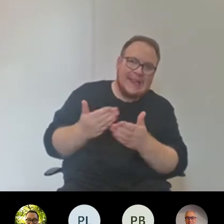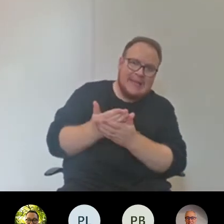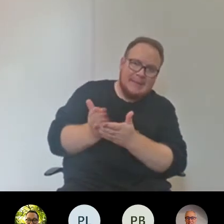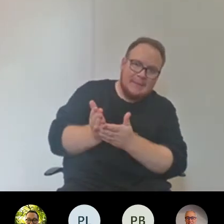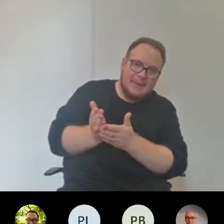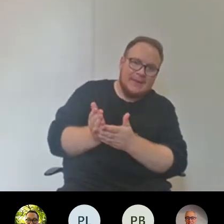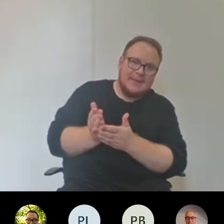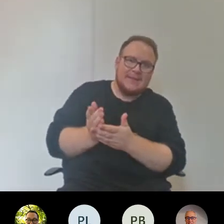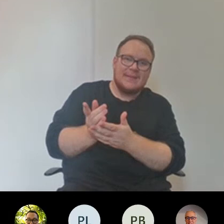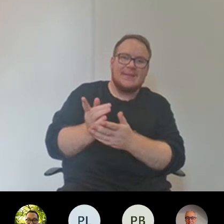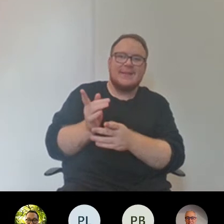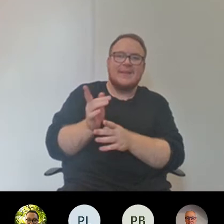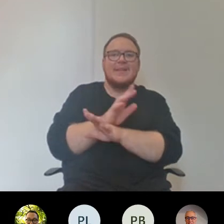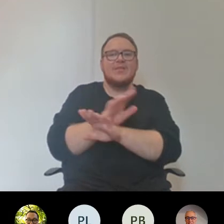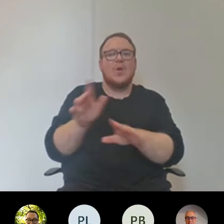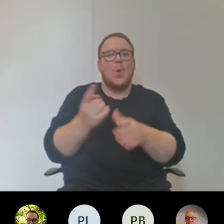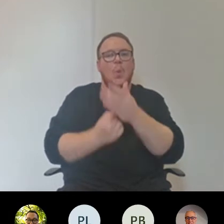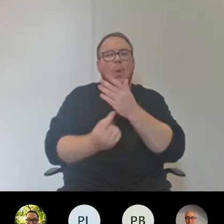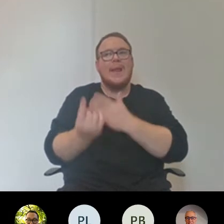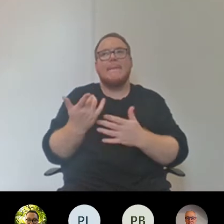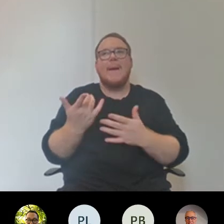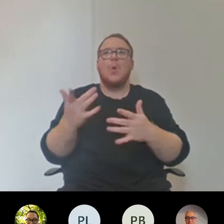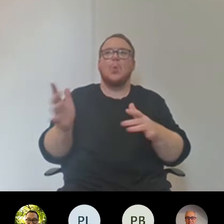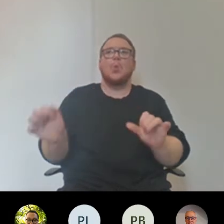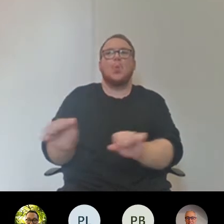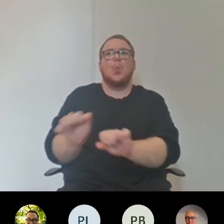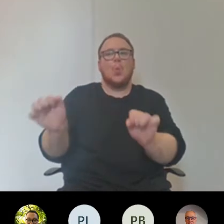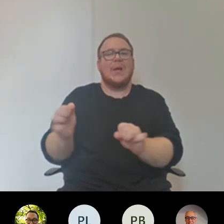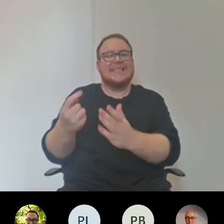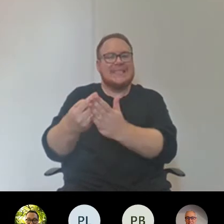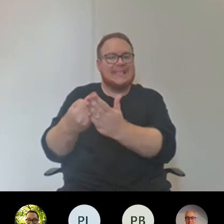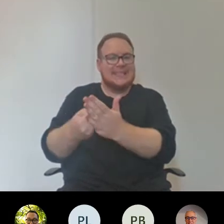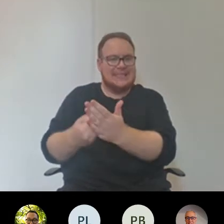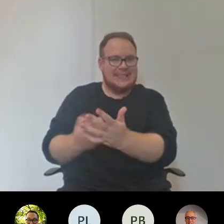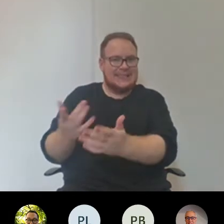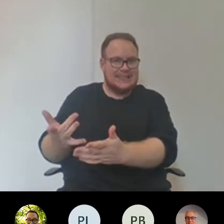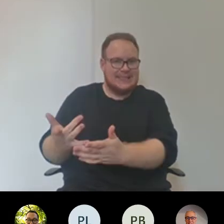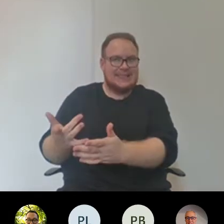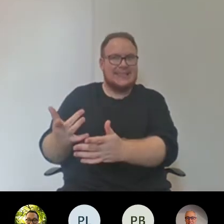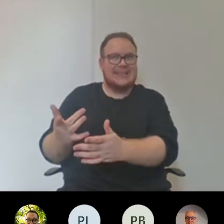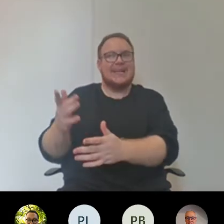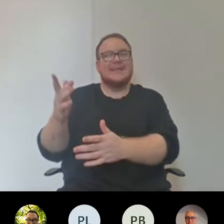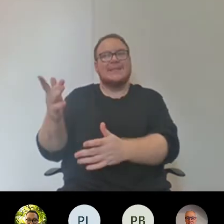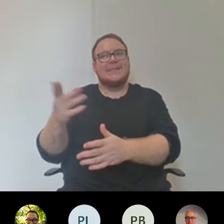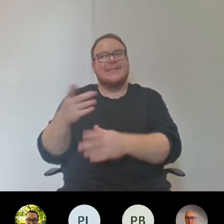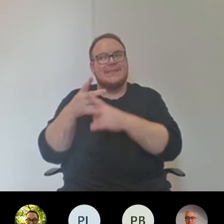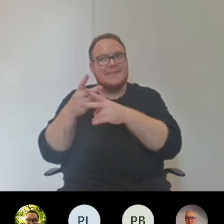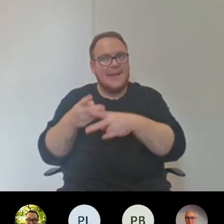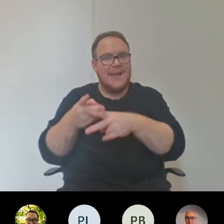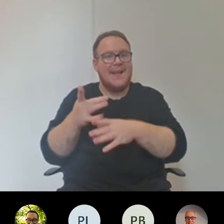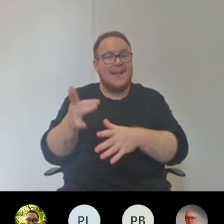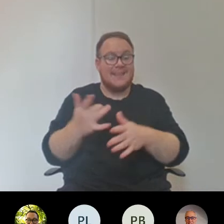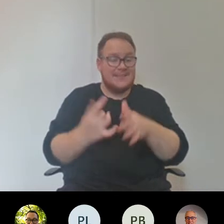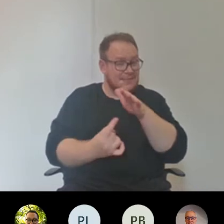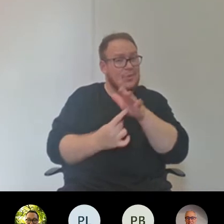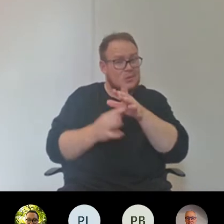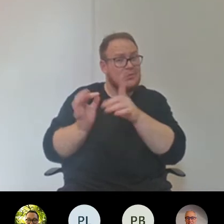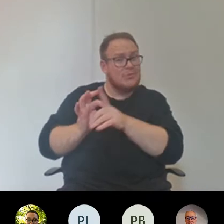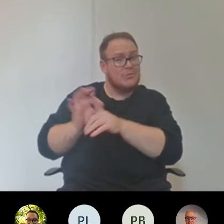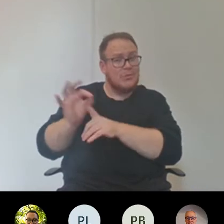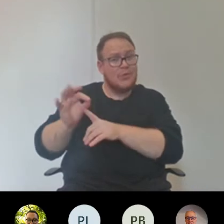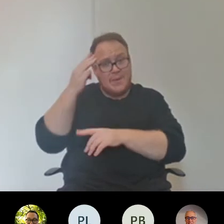about elective waiting lists, not just about urgent care, but how can we ensure we continue to make the investments in improving mental health services, learning